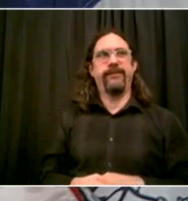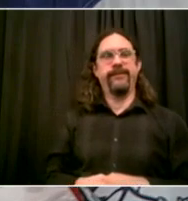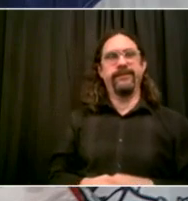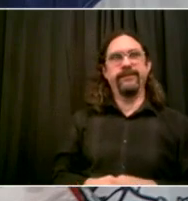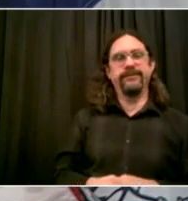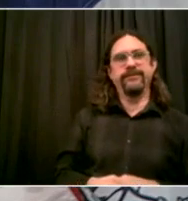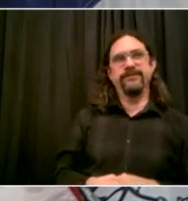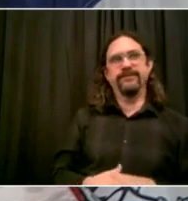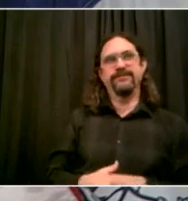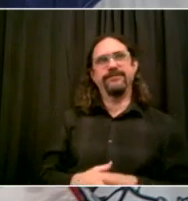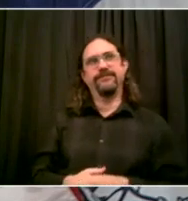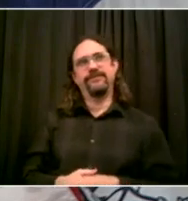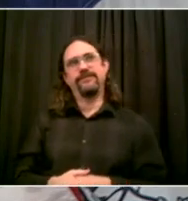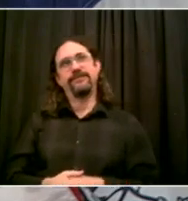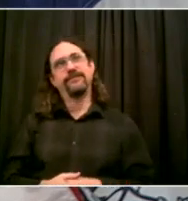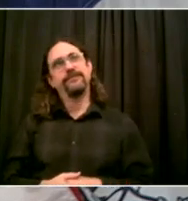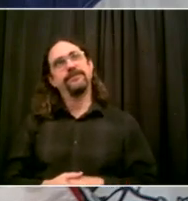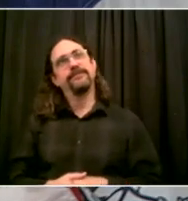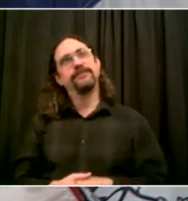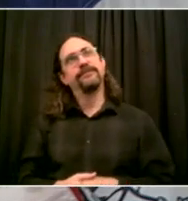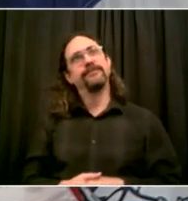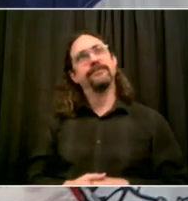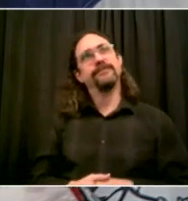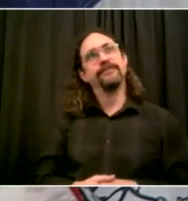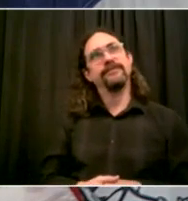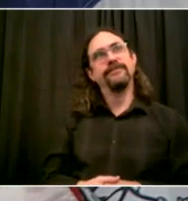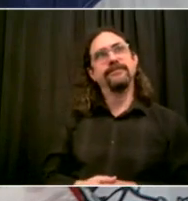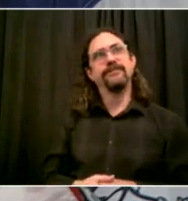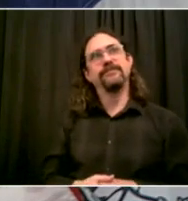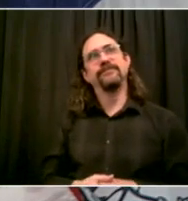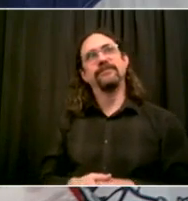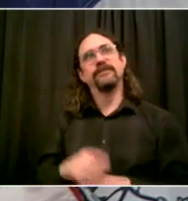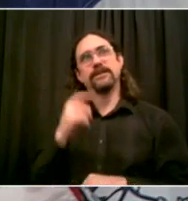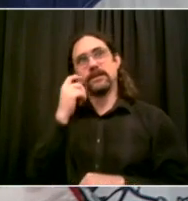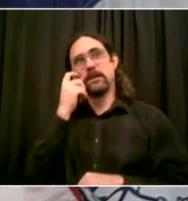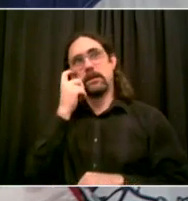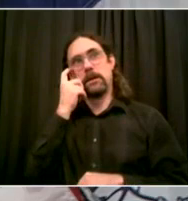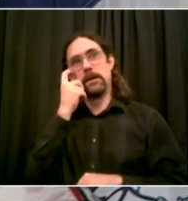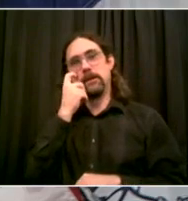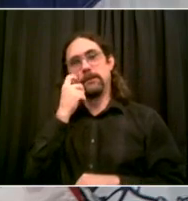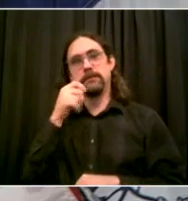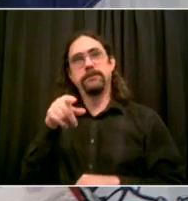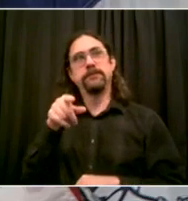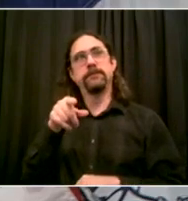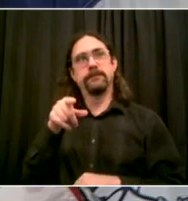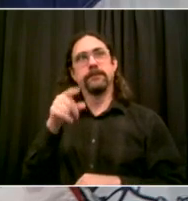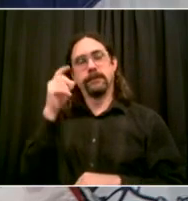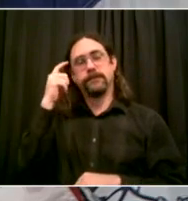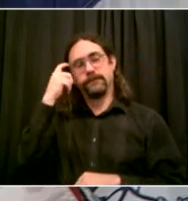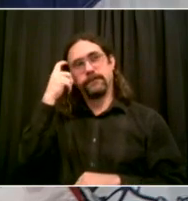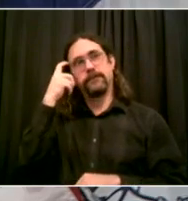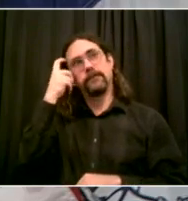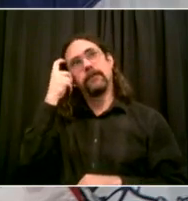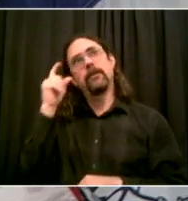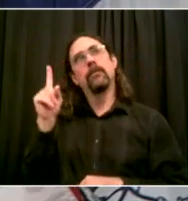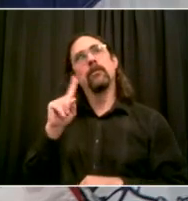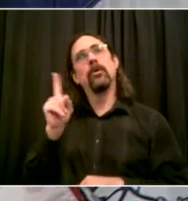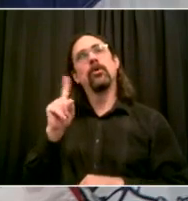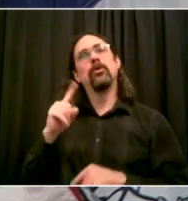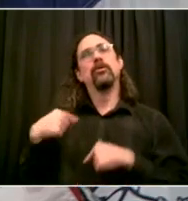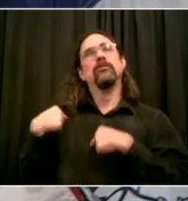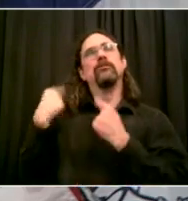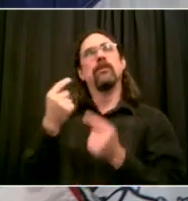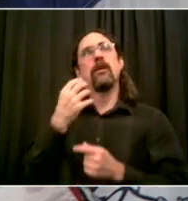Queens neighborhoods that were affected. We're seeing still a few problems in Brooklyn, Queens, but nowhere near what we were seeing before. That's good. We're not